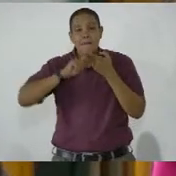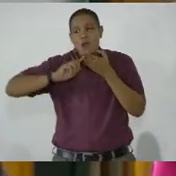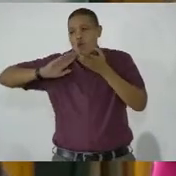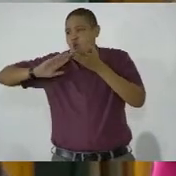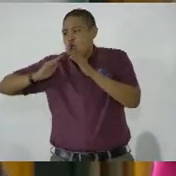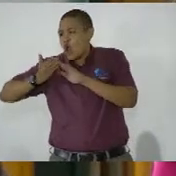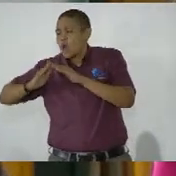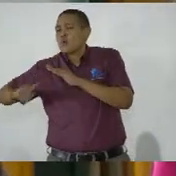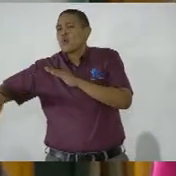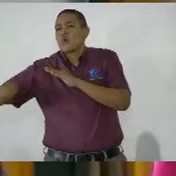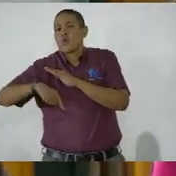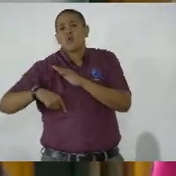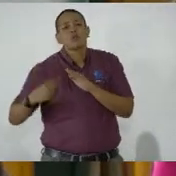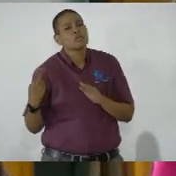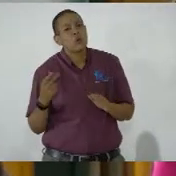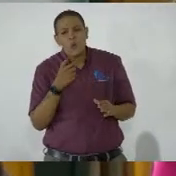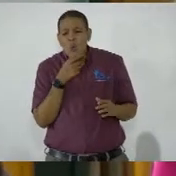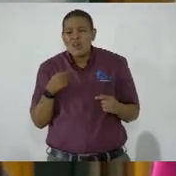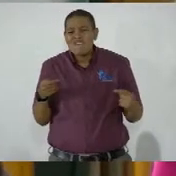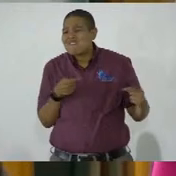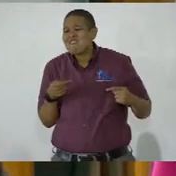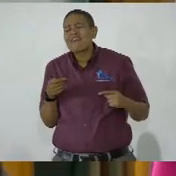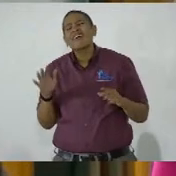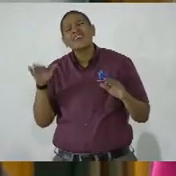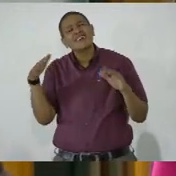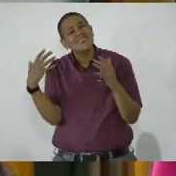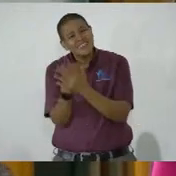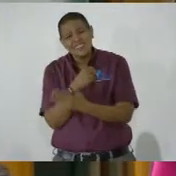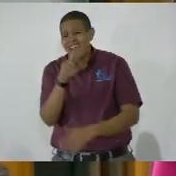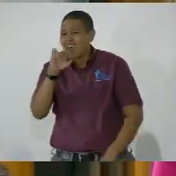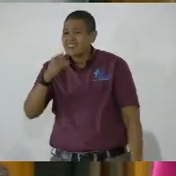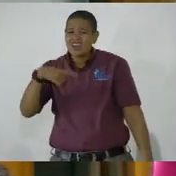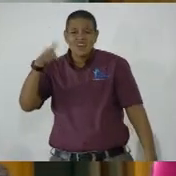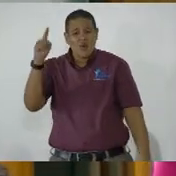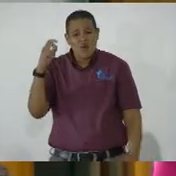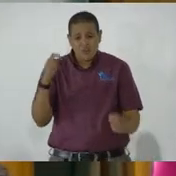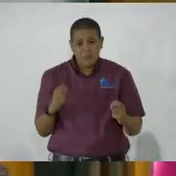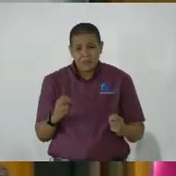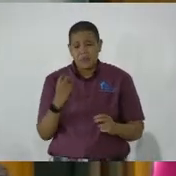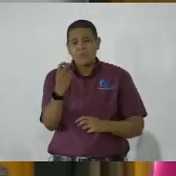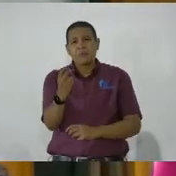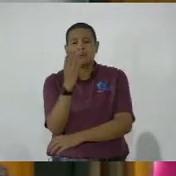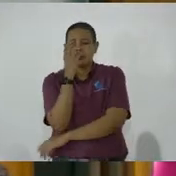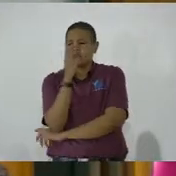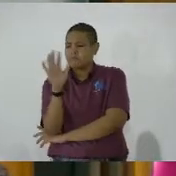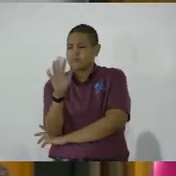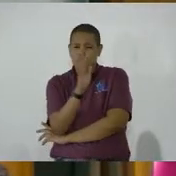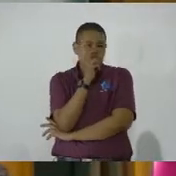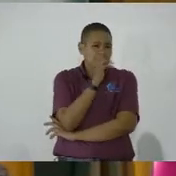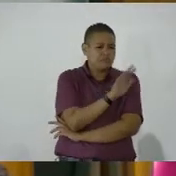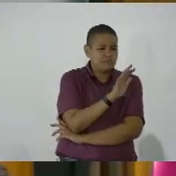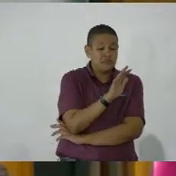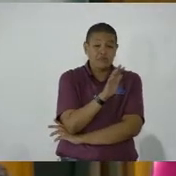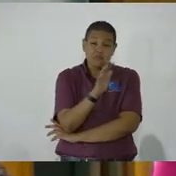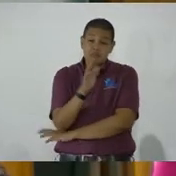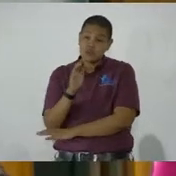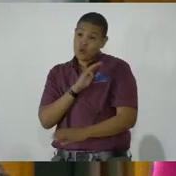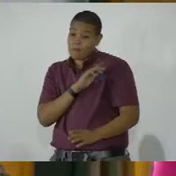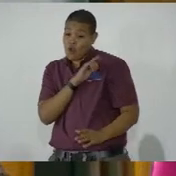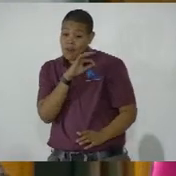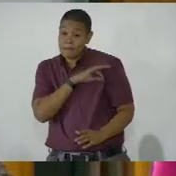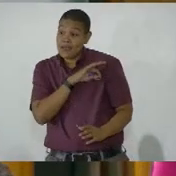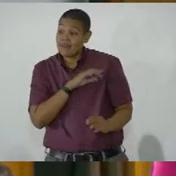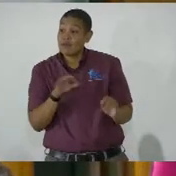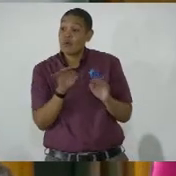to utilize restorative justice. The emotional benefits have proven to be incalculable when the parties